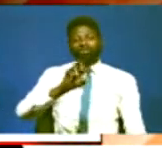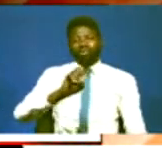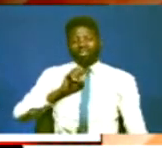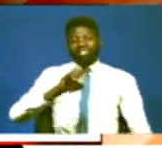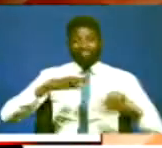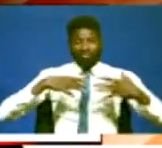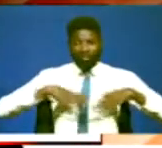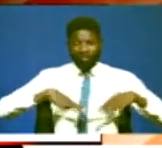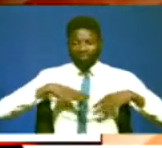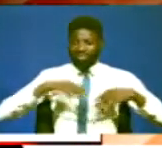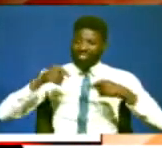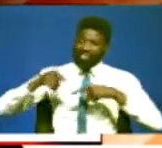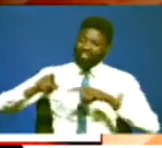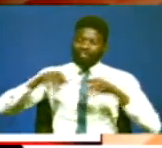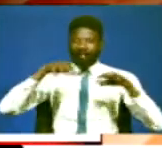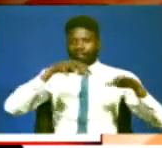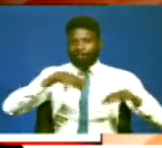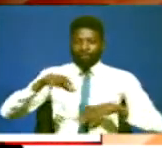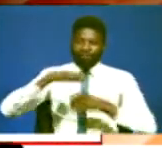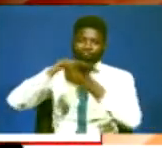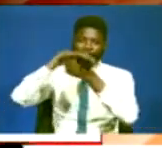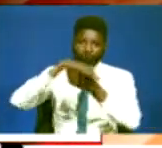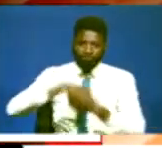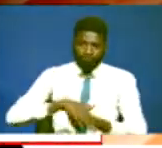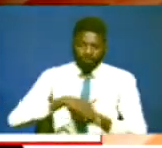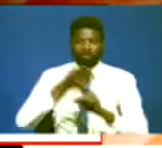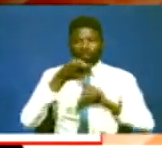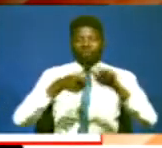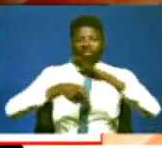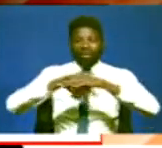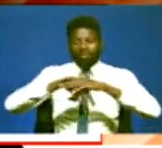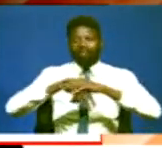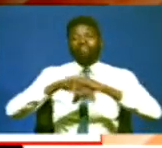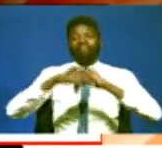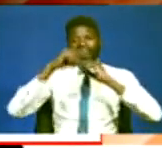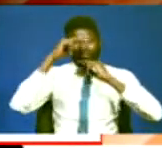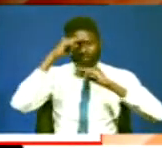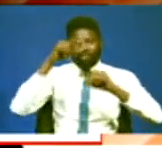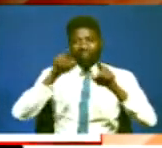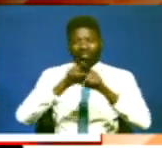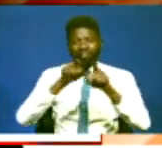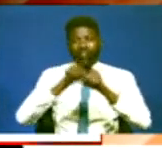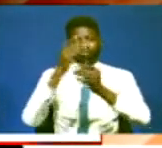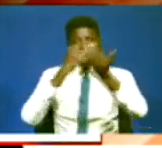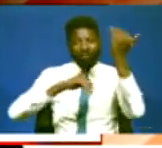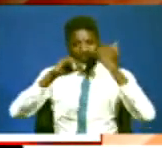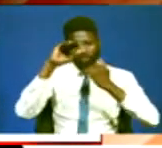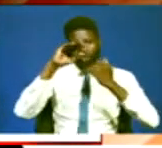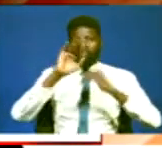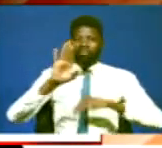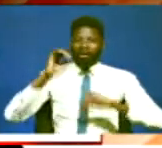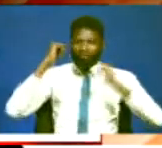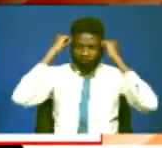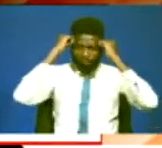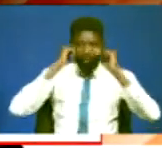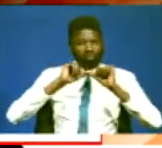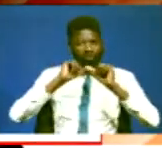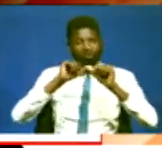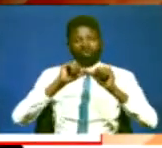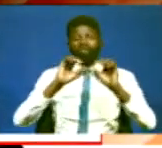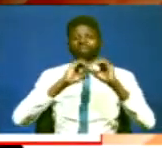drawn from primary, secondary and tertiary institutions to continue with their education. The organization that was founded due to